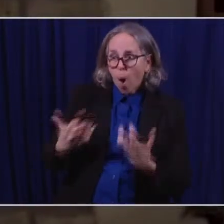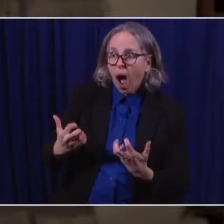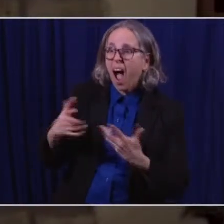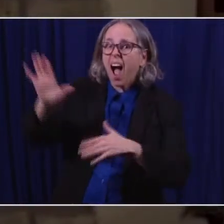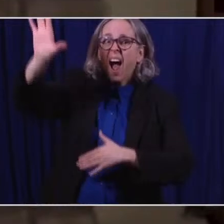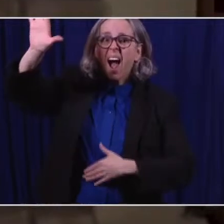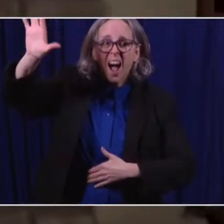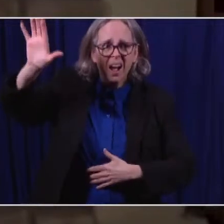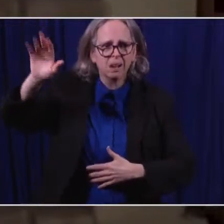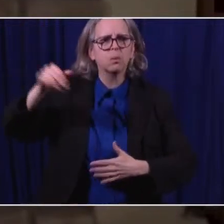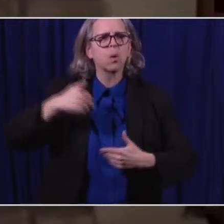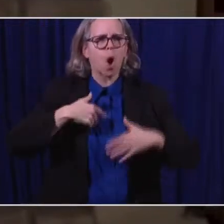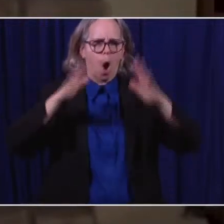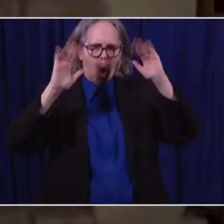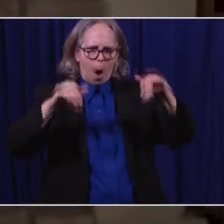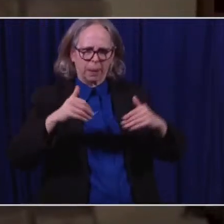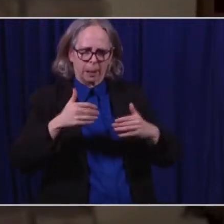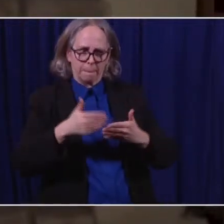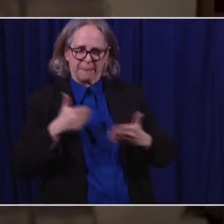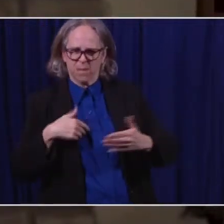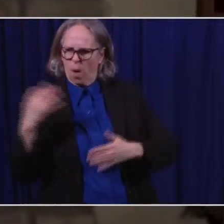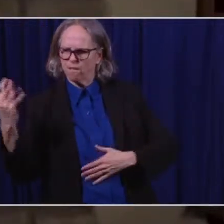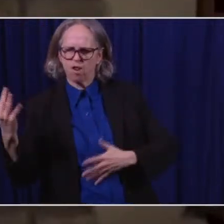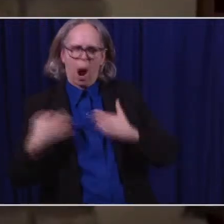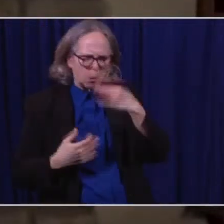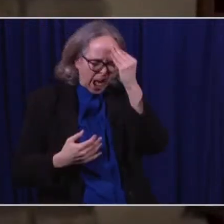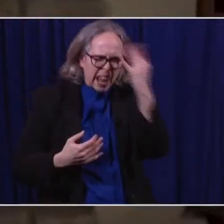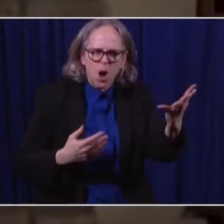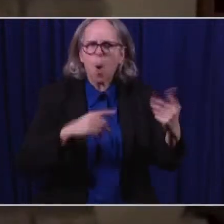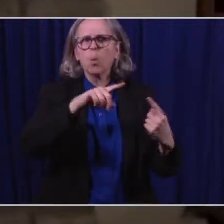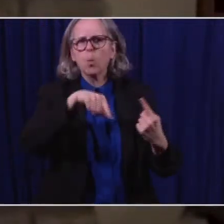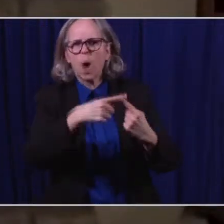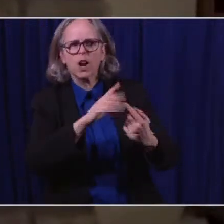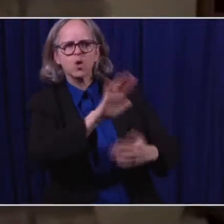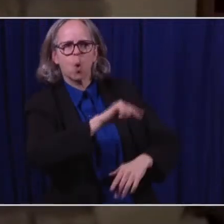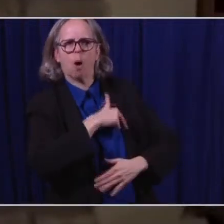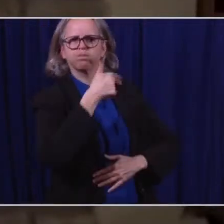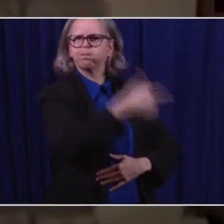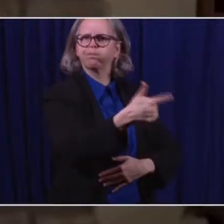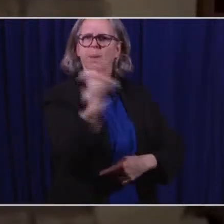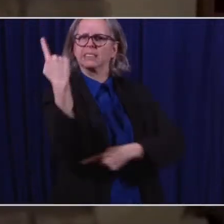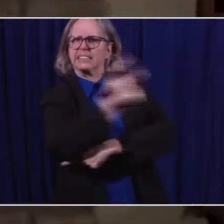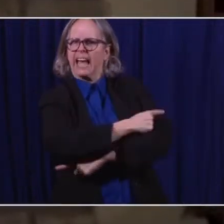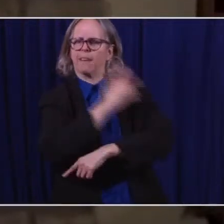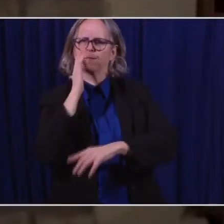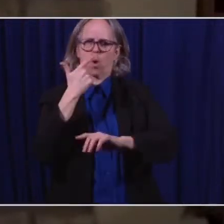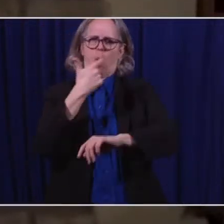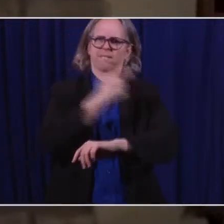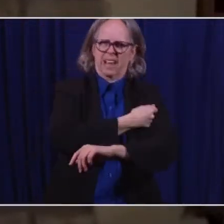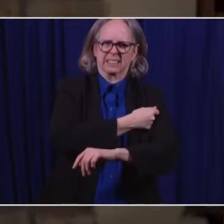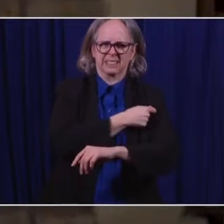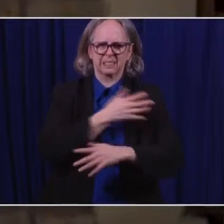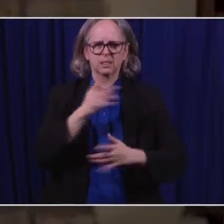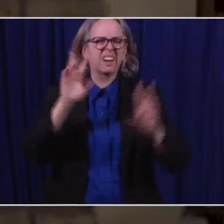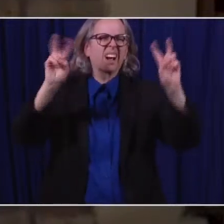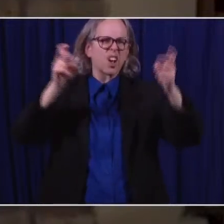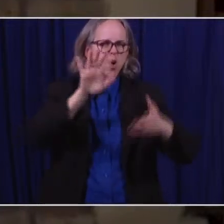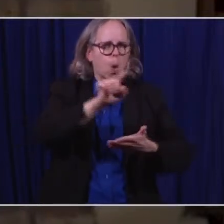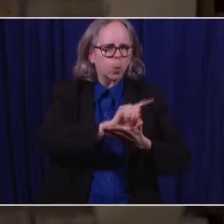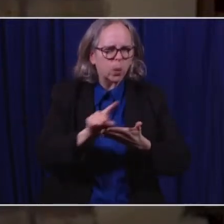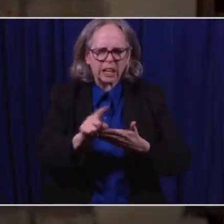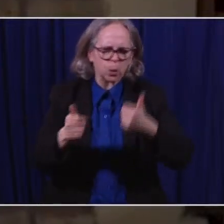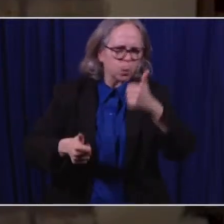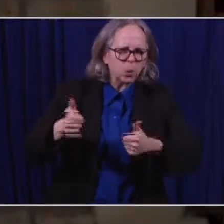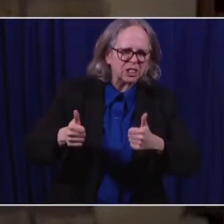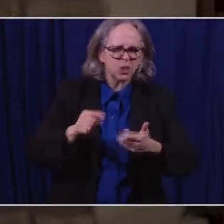by Friday. We will indicate to you by Friday, when your time, what your week will be for your personnel